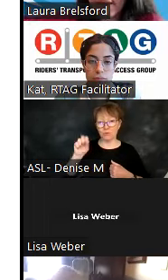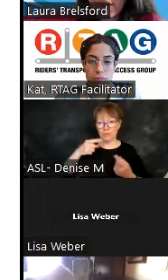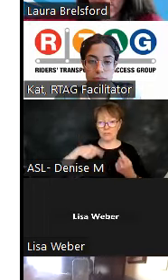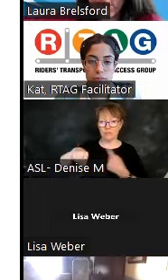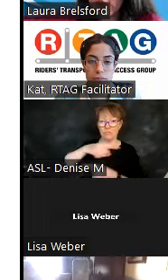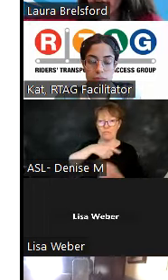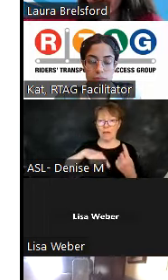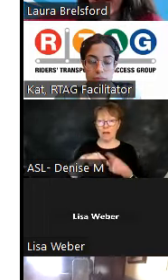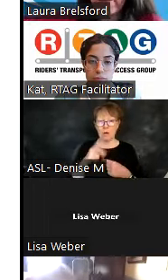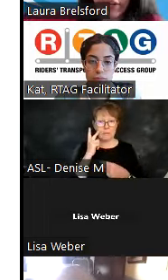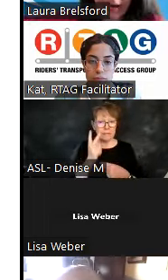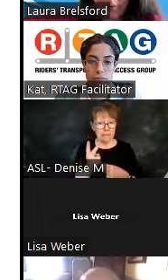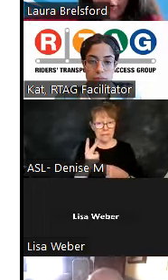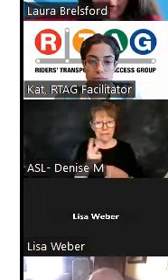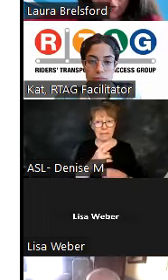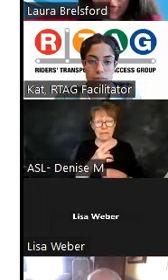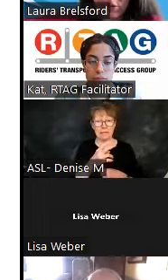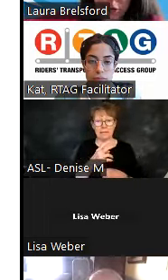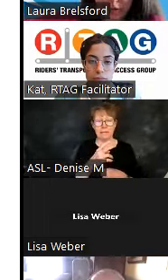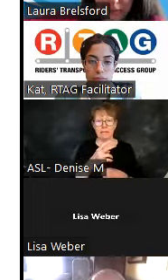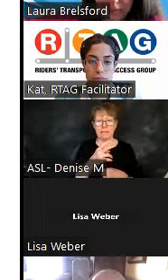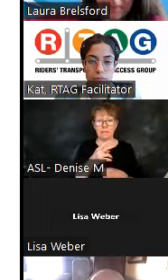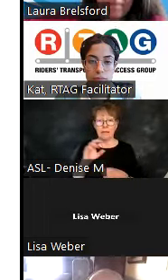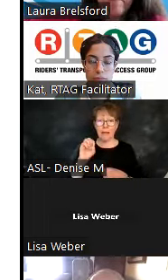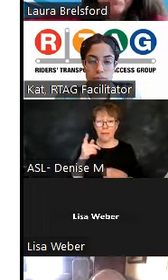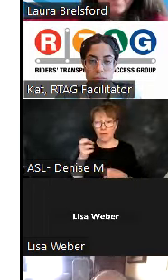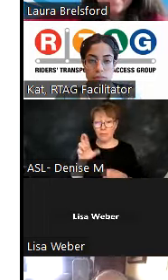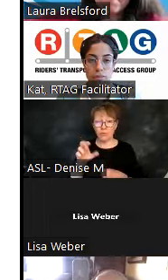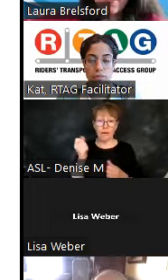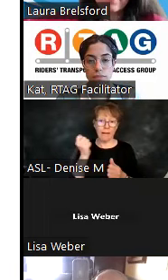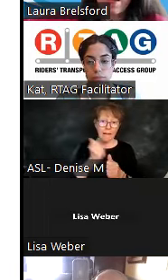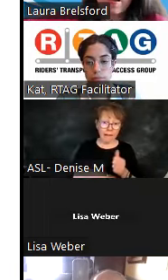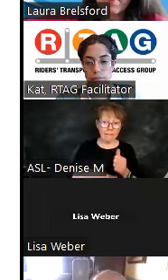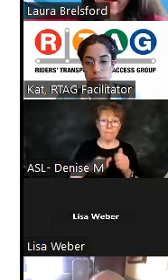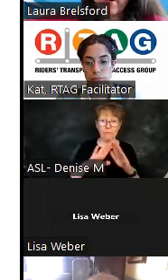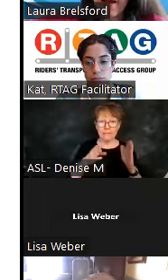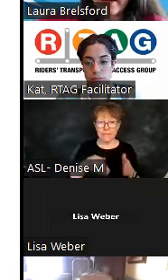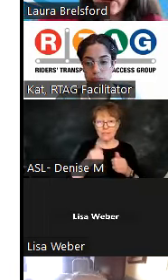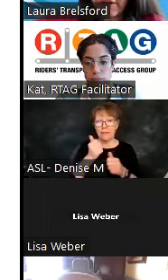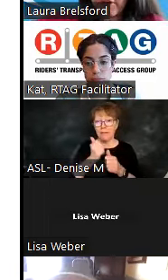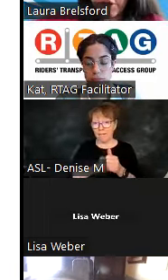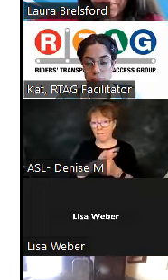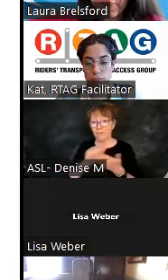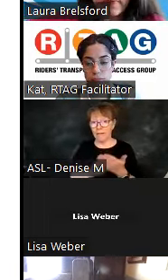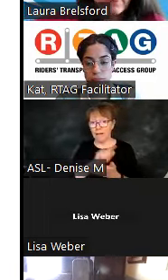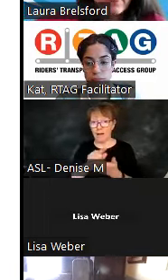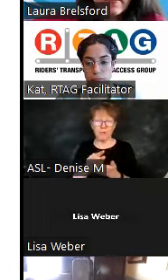every station during every hour of revenue service. But at our highest